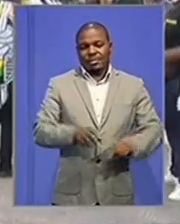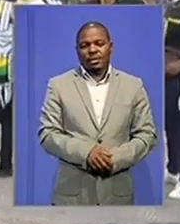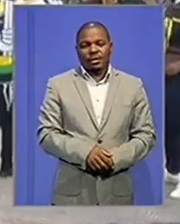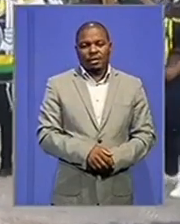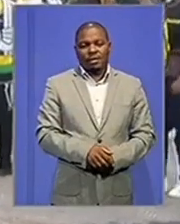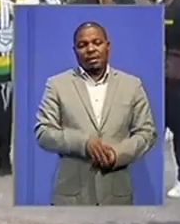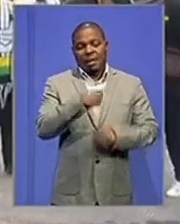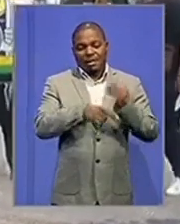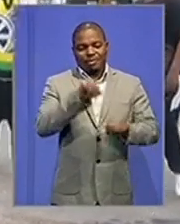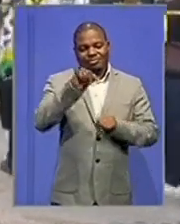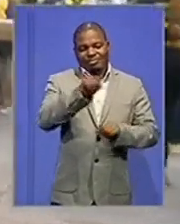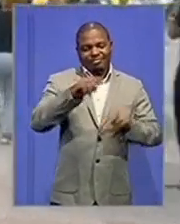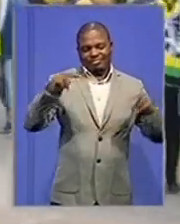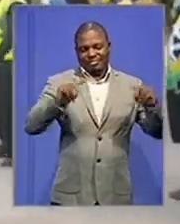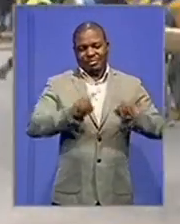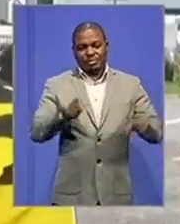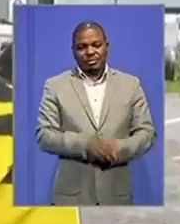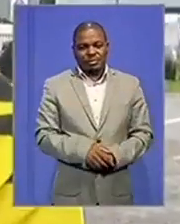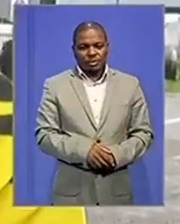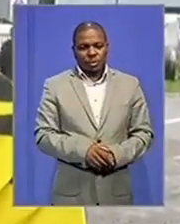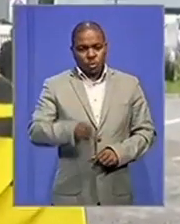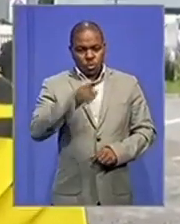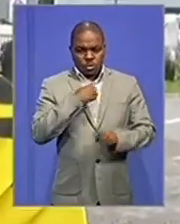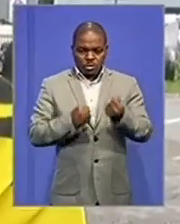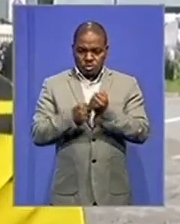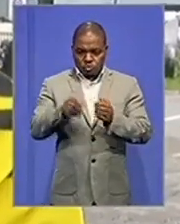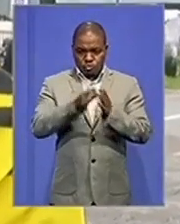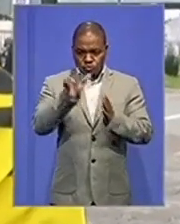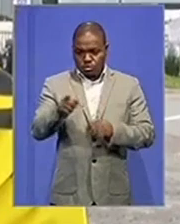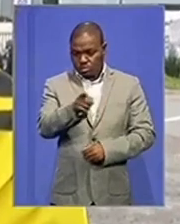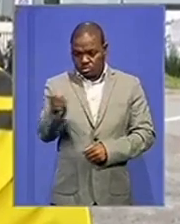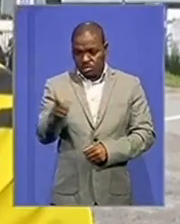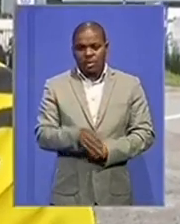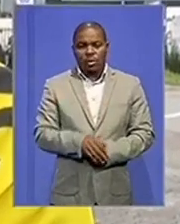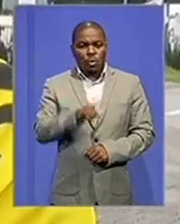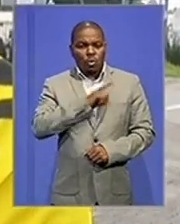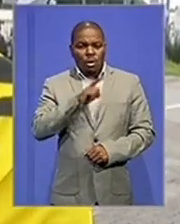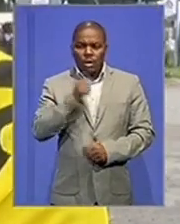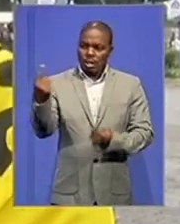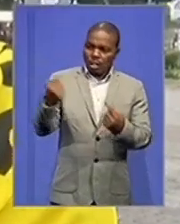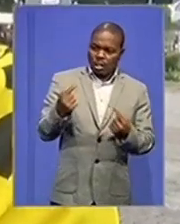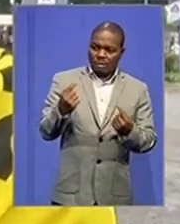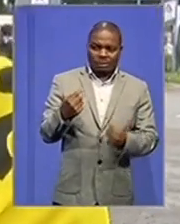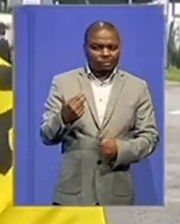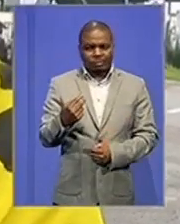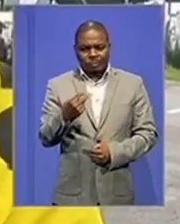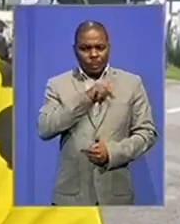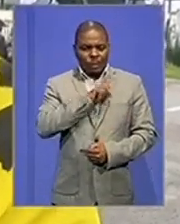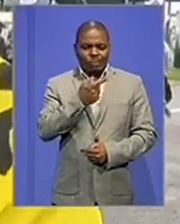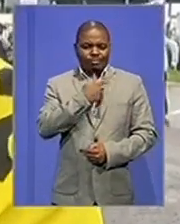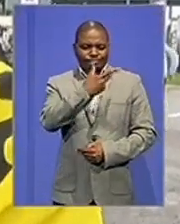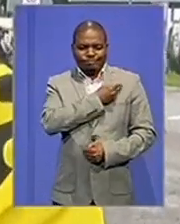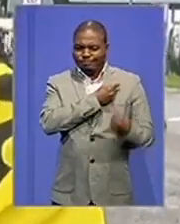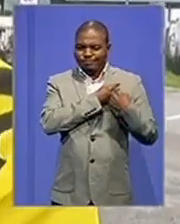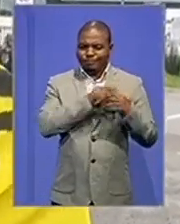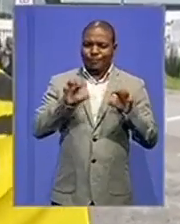tebang le ditshupetso tseno. We are fighting for the students ba ile goreng ba tshaba go tla sekolong because of this vaccination